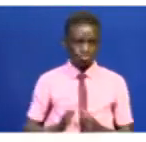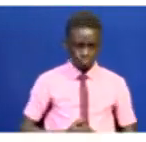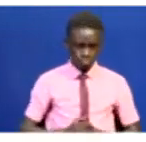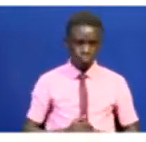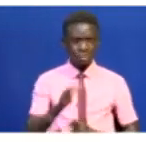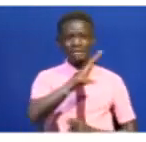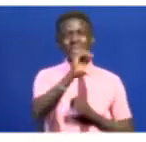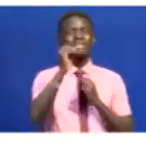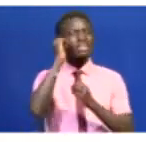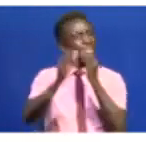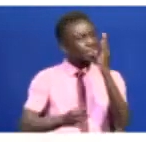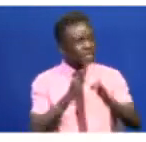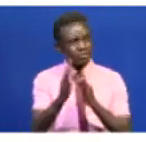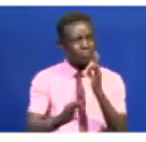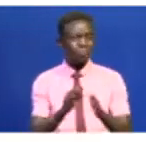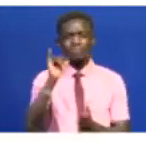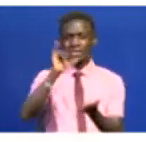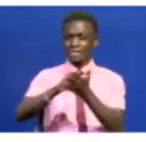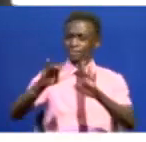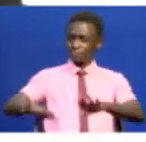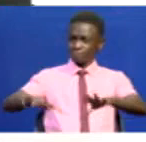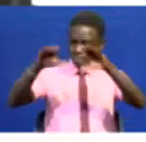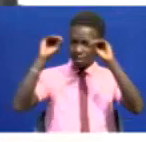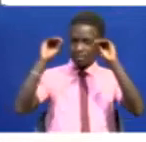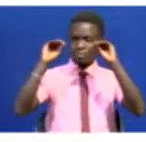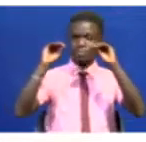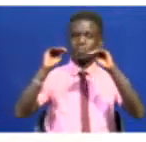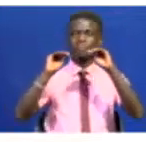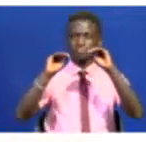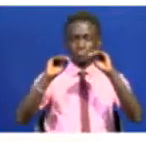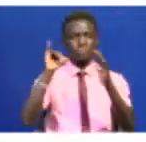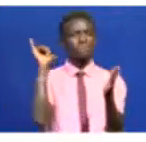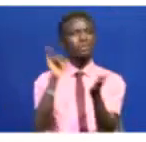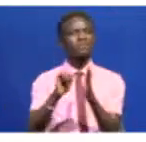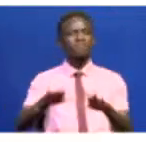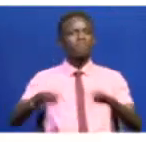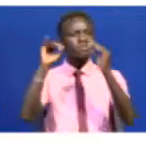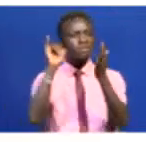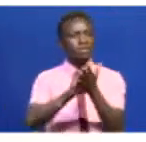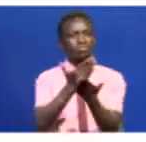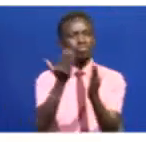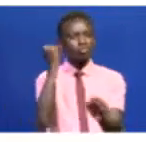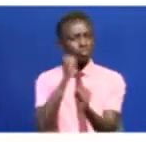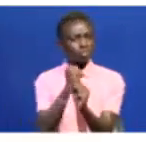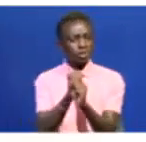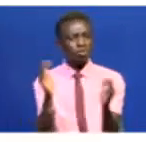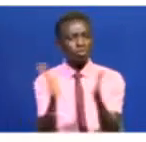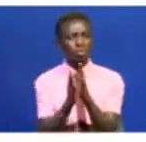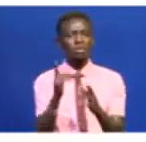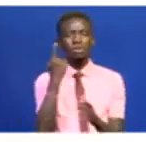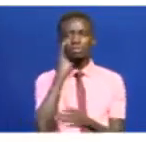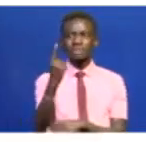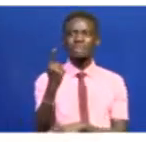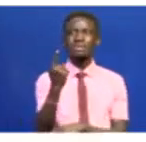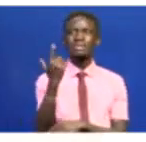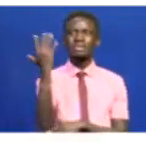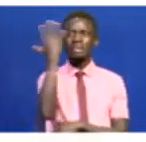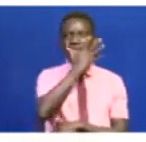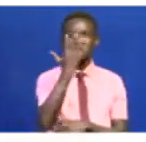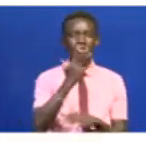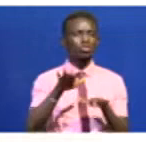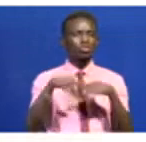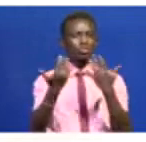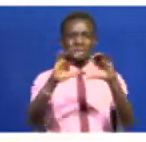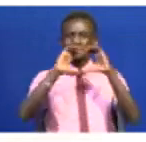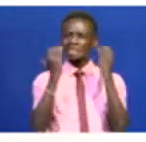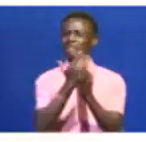Na ikiwa hiyo imepatikana kwamba you are dealing with classes which you are not entered,